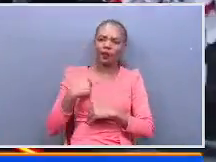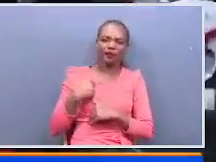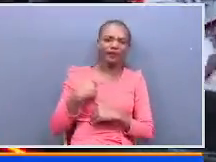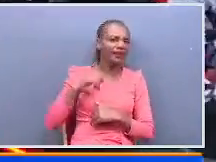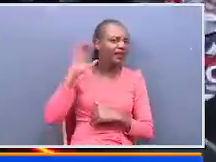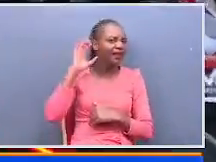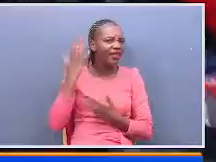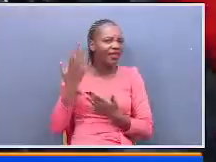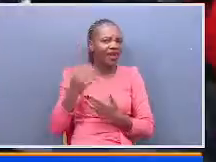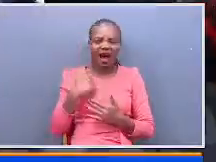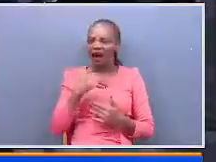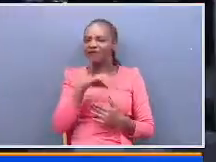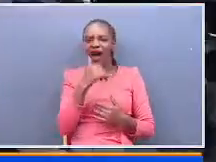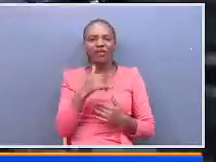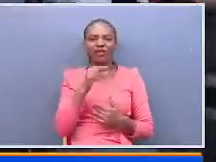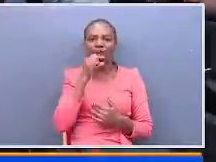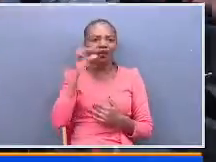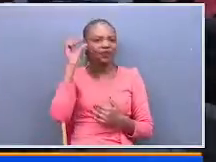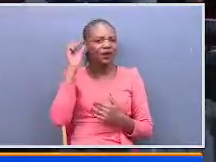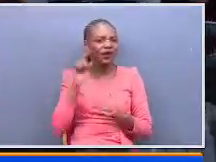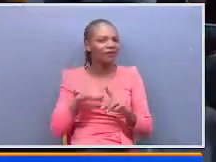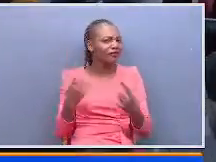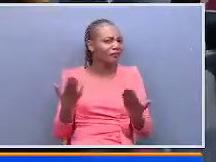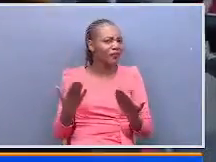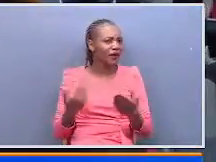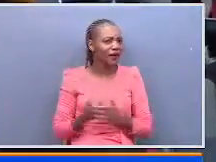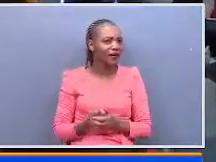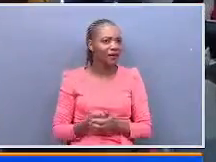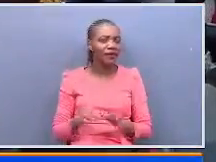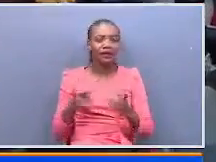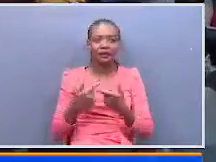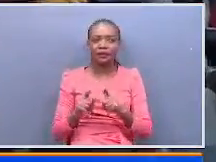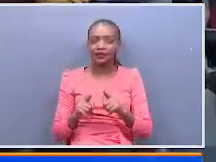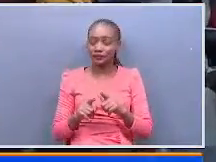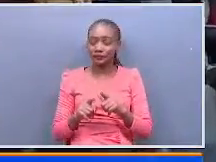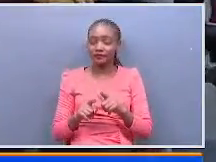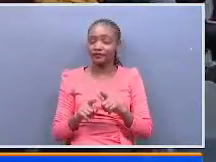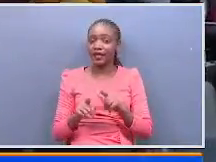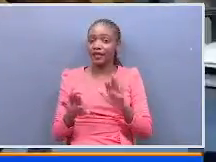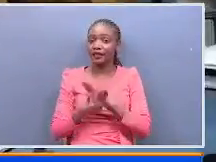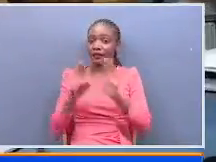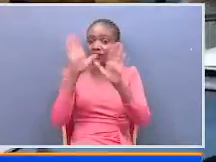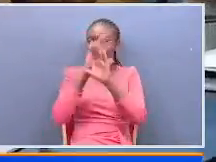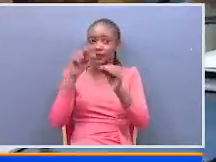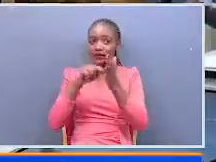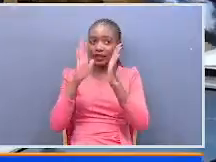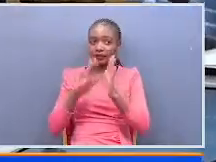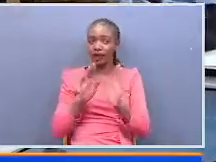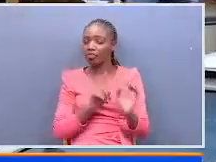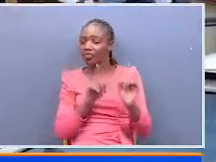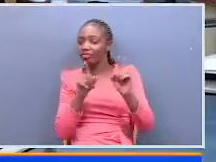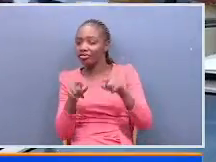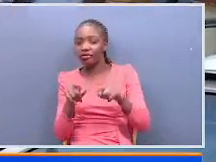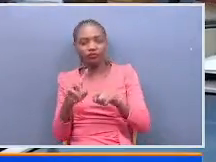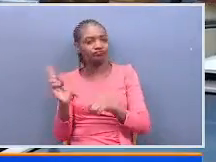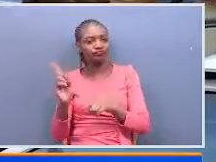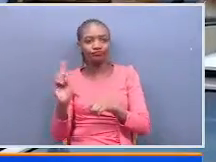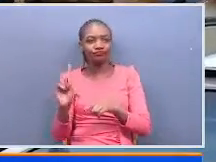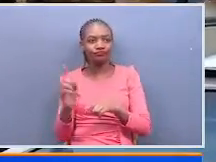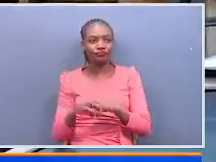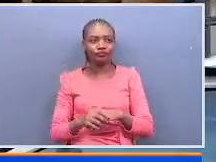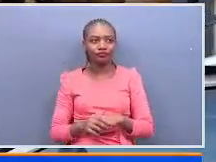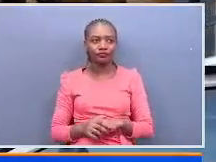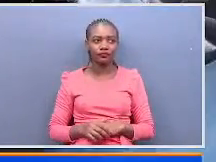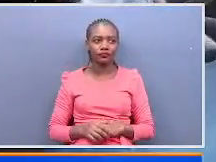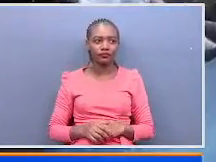His running mate Justina Wamai, however, did not show up in the campaign trail, contrary as it used to be, alarming a possible